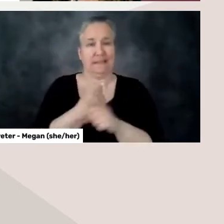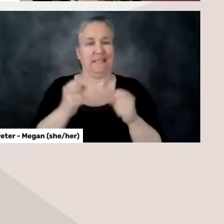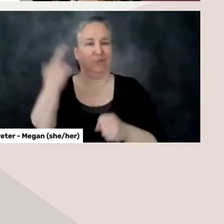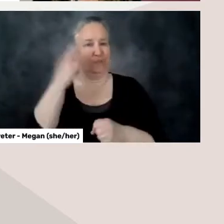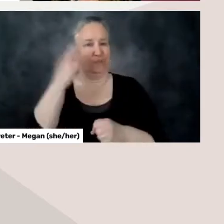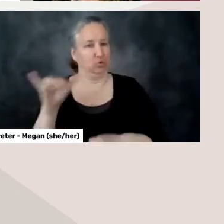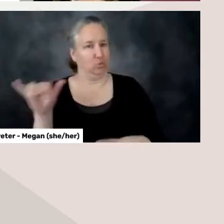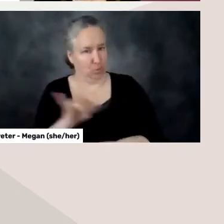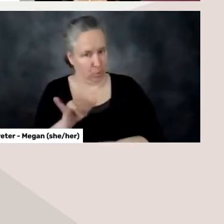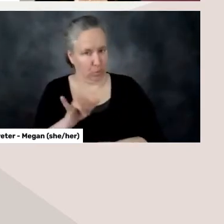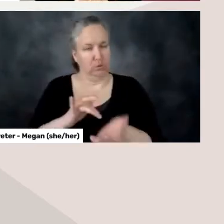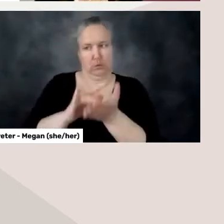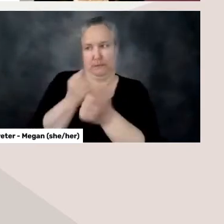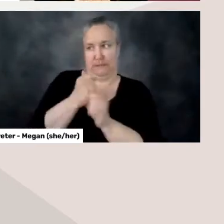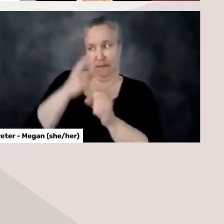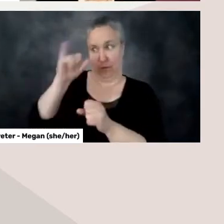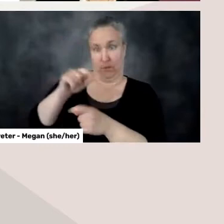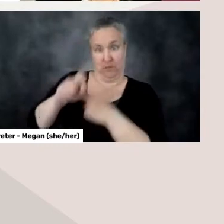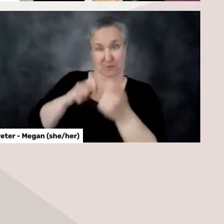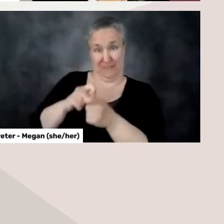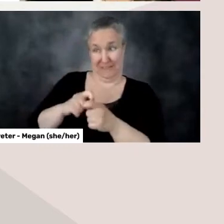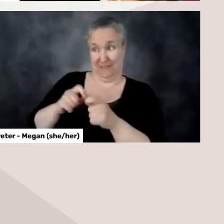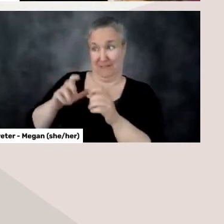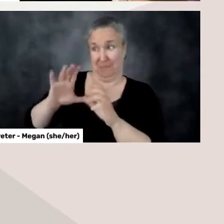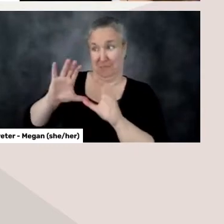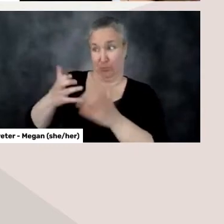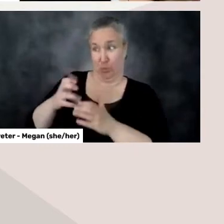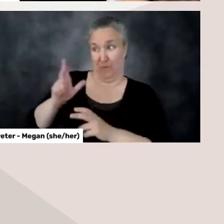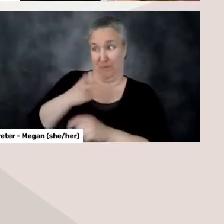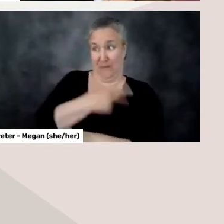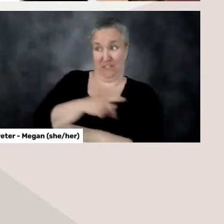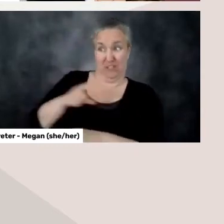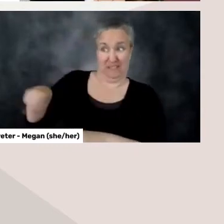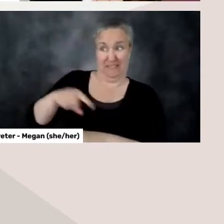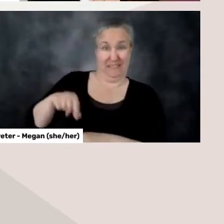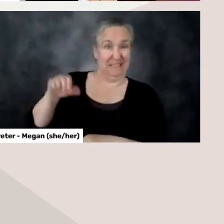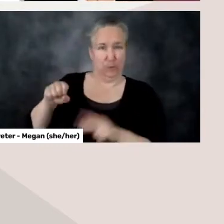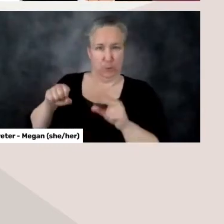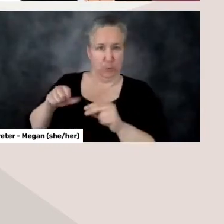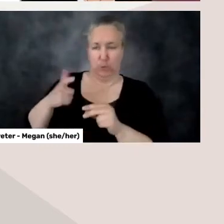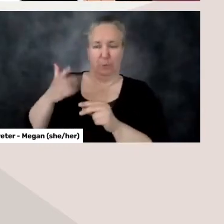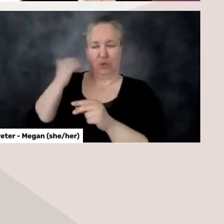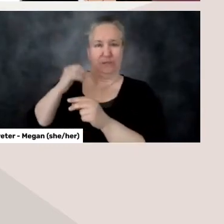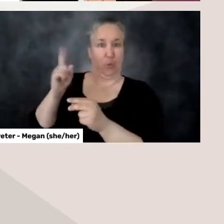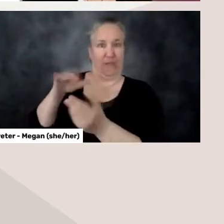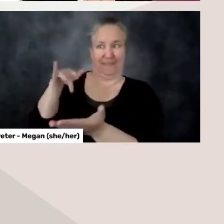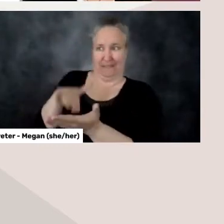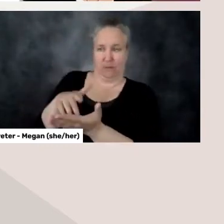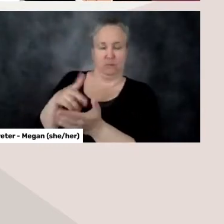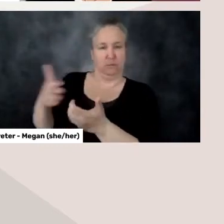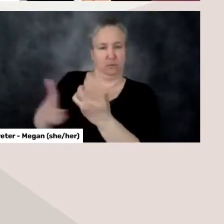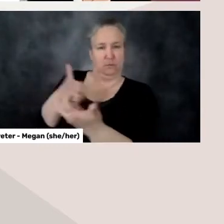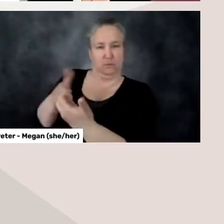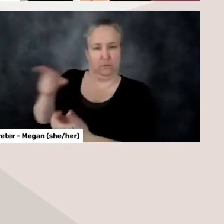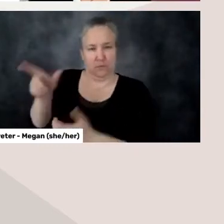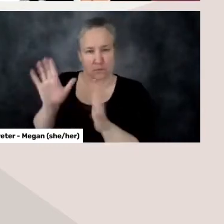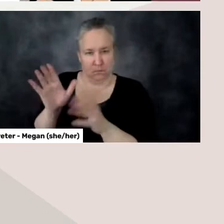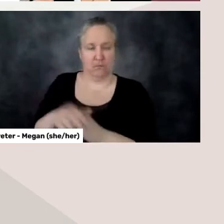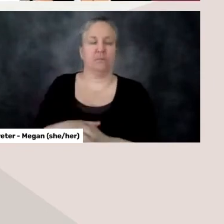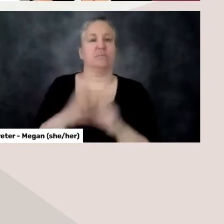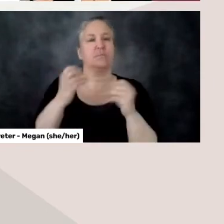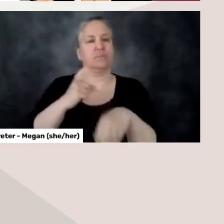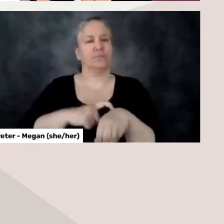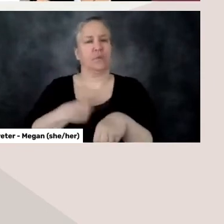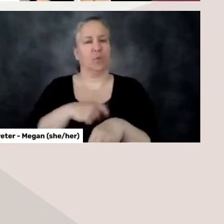How safe this drug is for that specific group of patients, because that's where it was studied. But a lot of times we